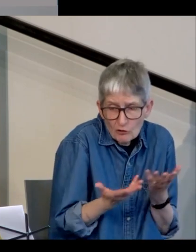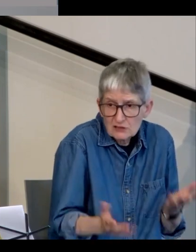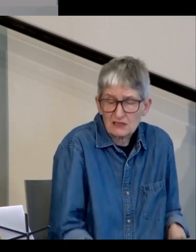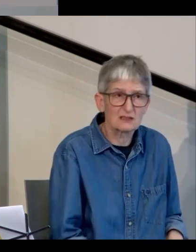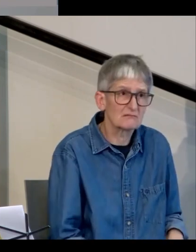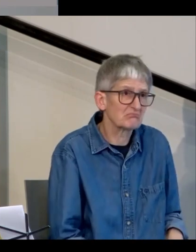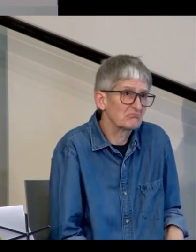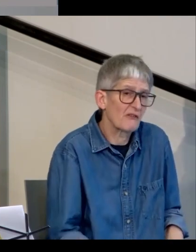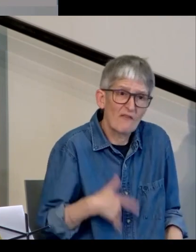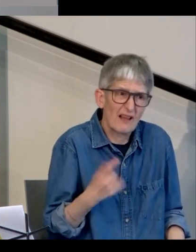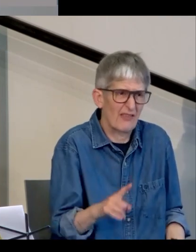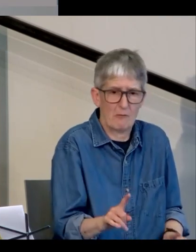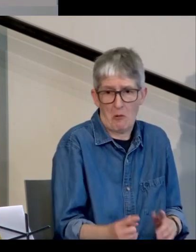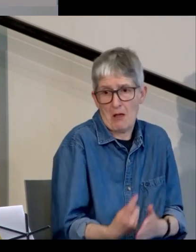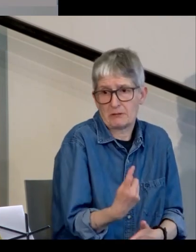love God or others.